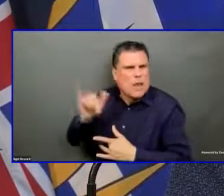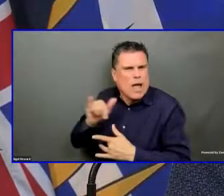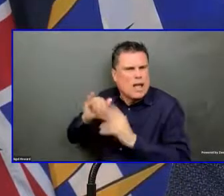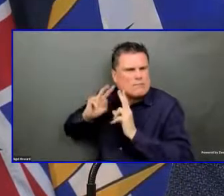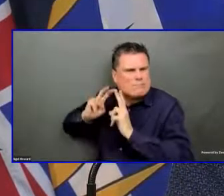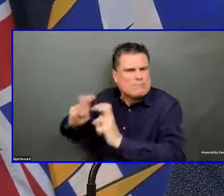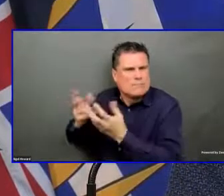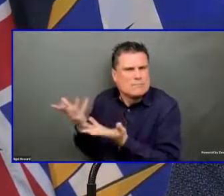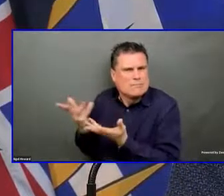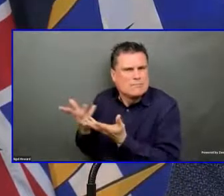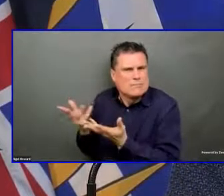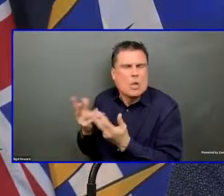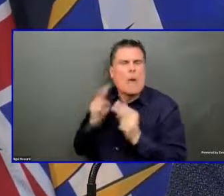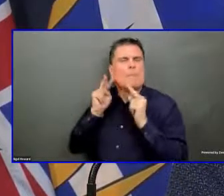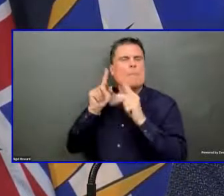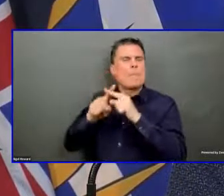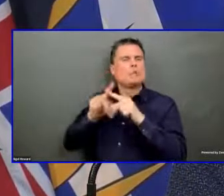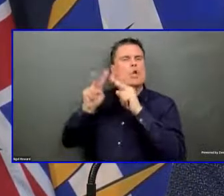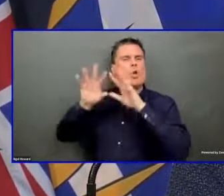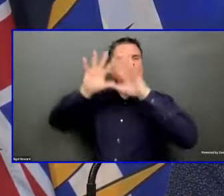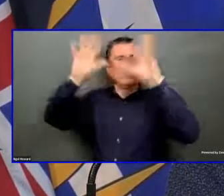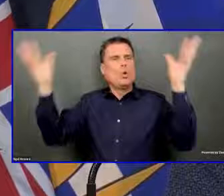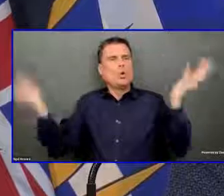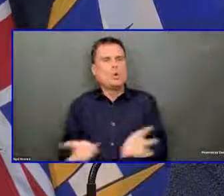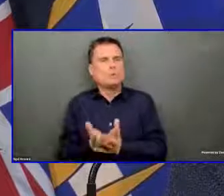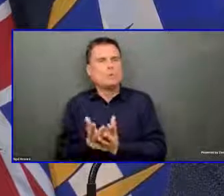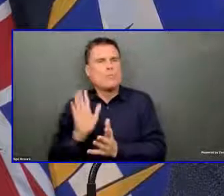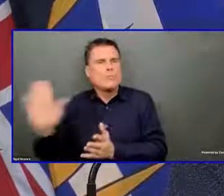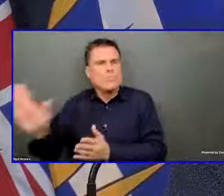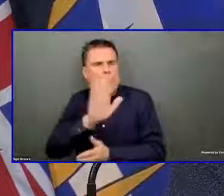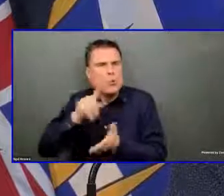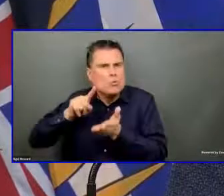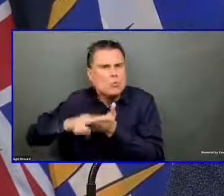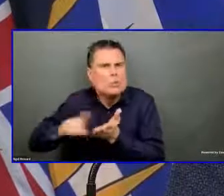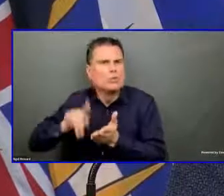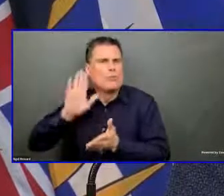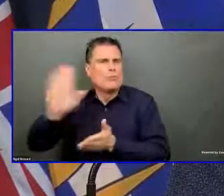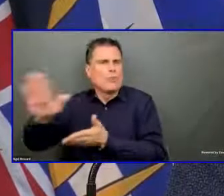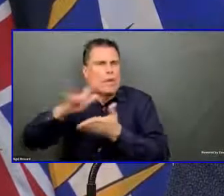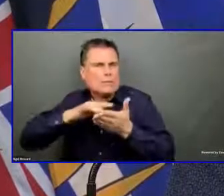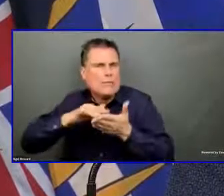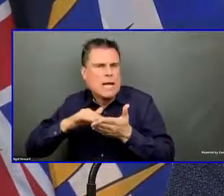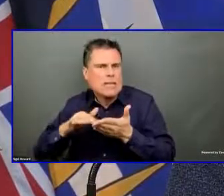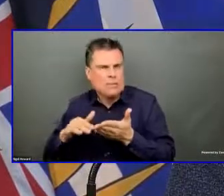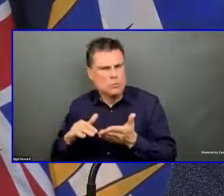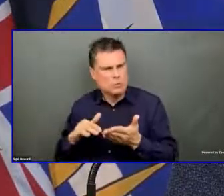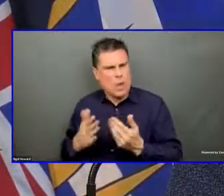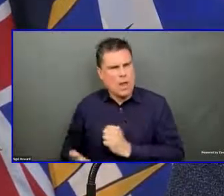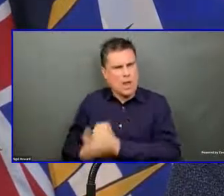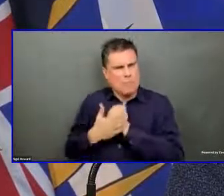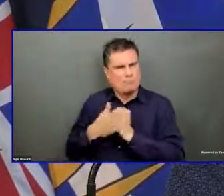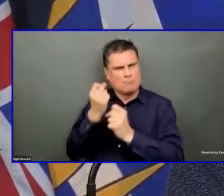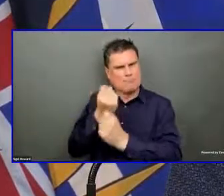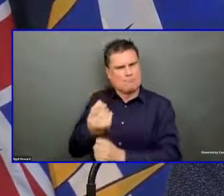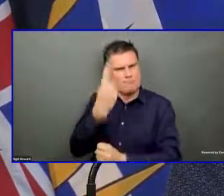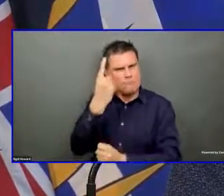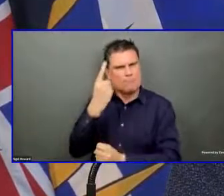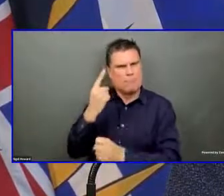Yeah, so information and research coming out of other jurisdictions suggests that